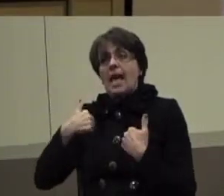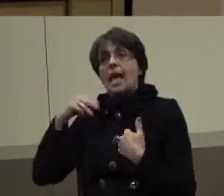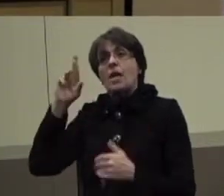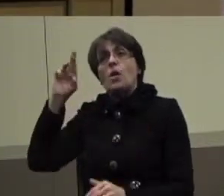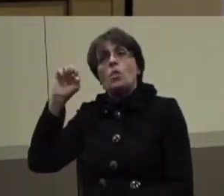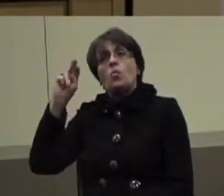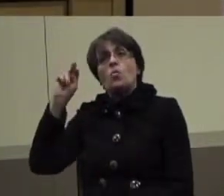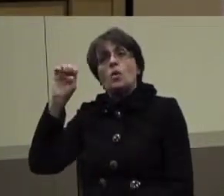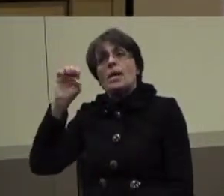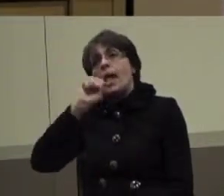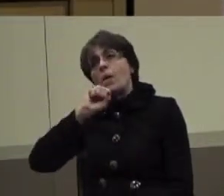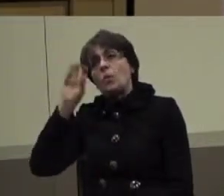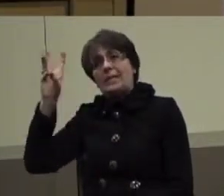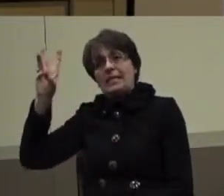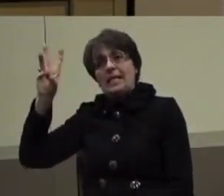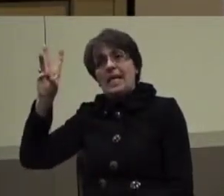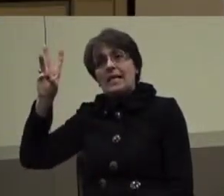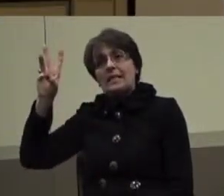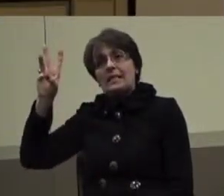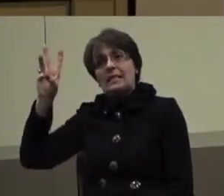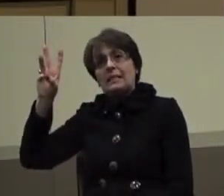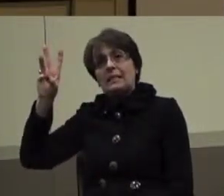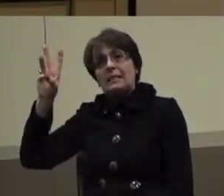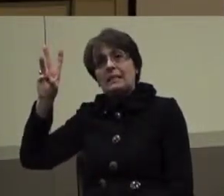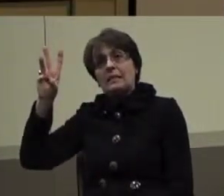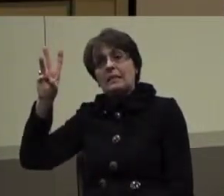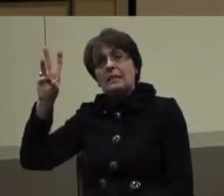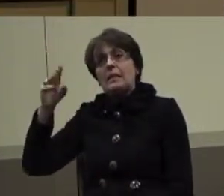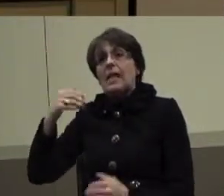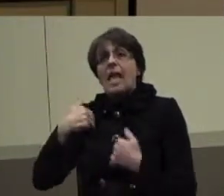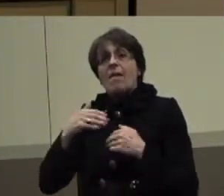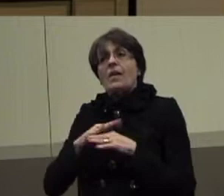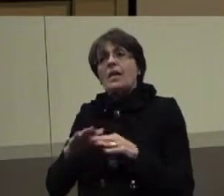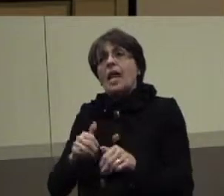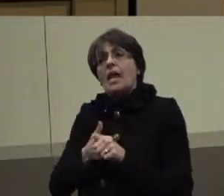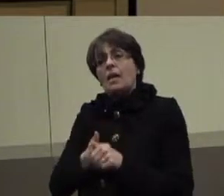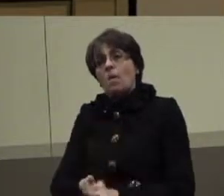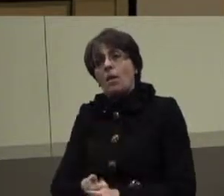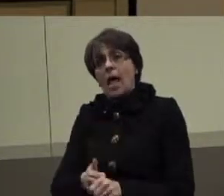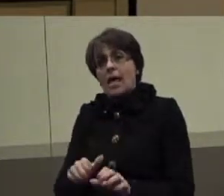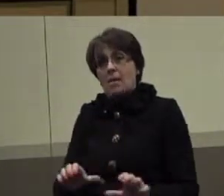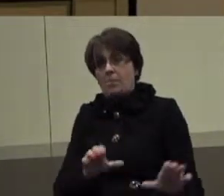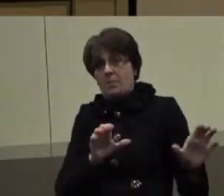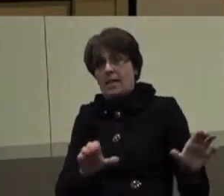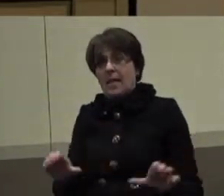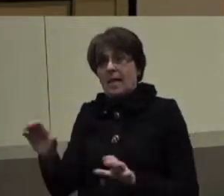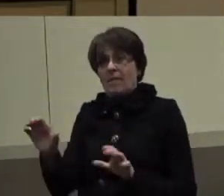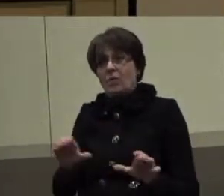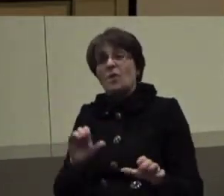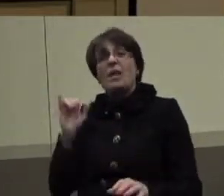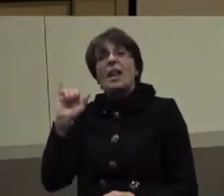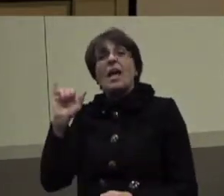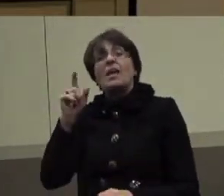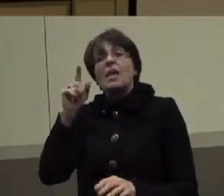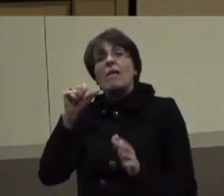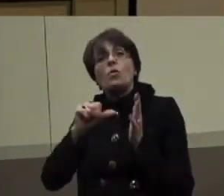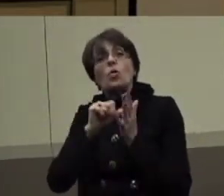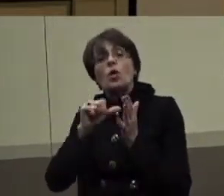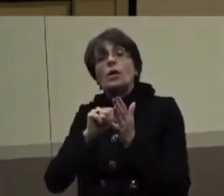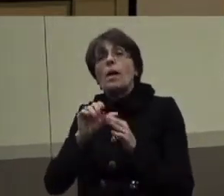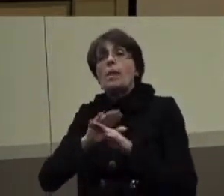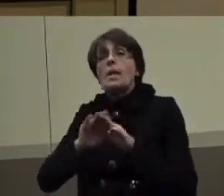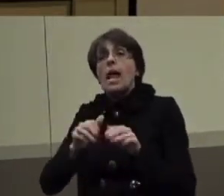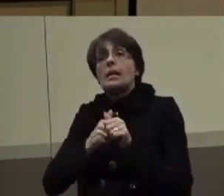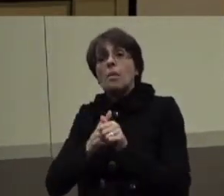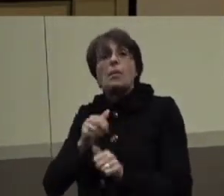Renee was 6 years old. She was having non-compliant behavior. Like if you looked up